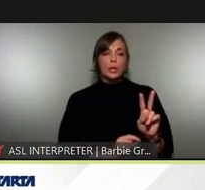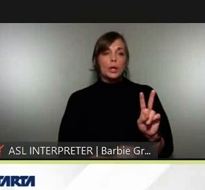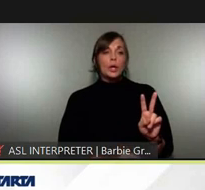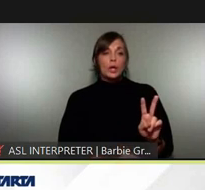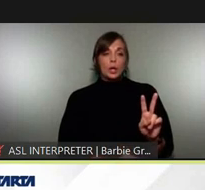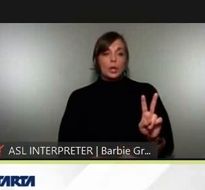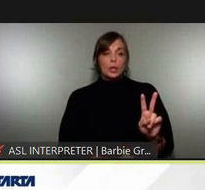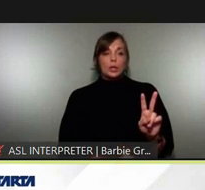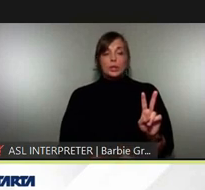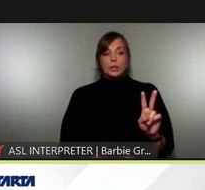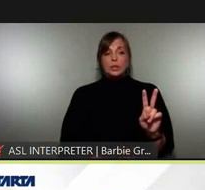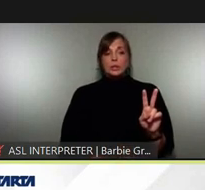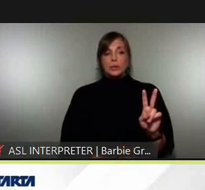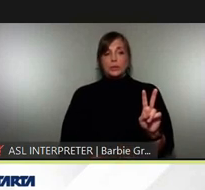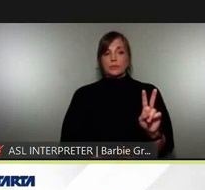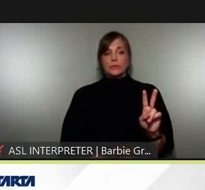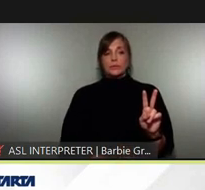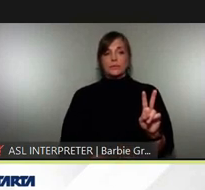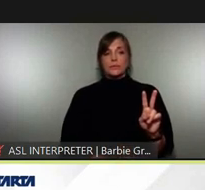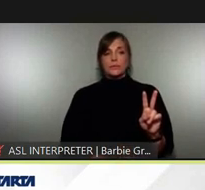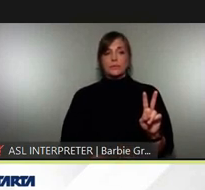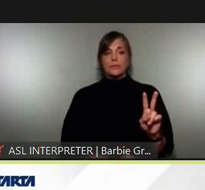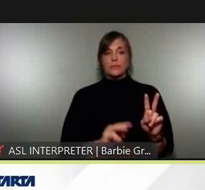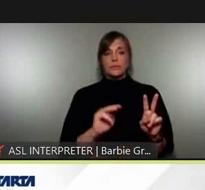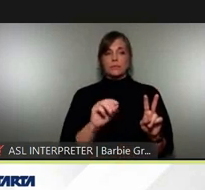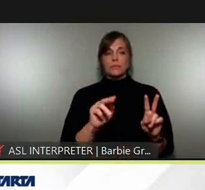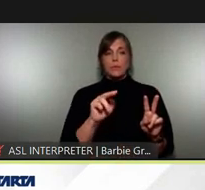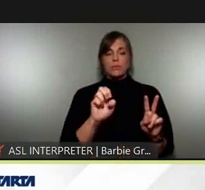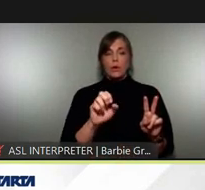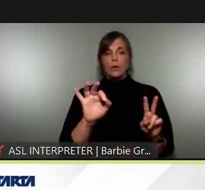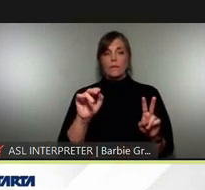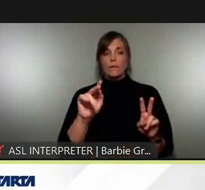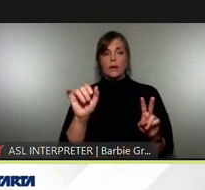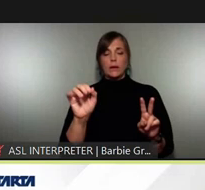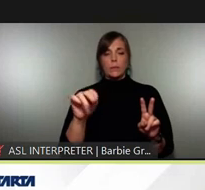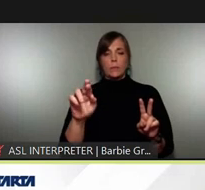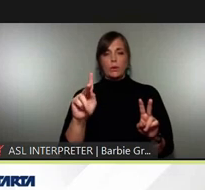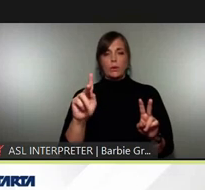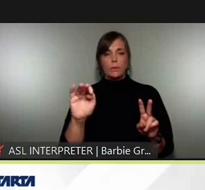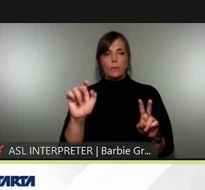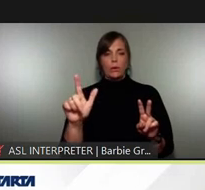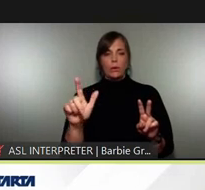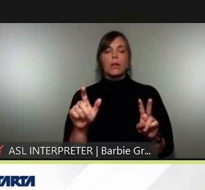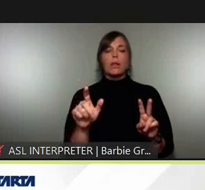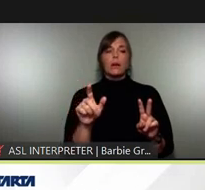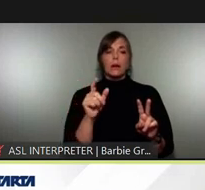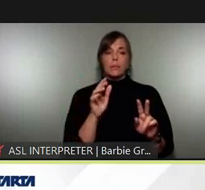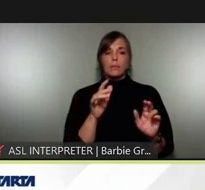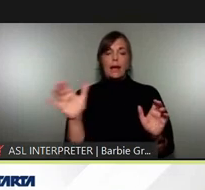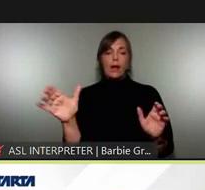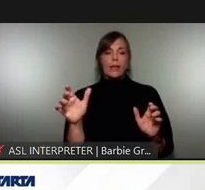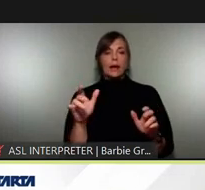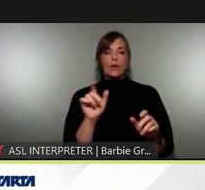as Toledo Hospital and Franklin Park Mall. And beyond that, hourly service, and we're looking to extend that service